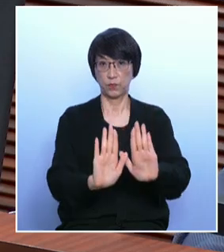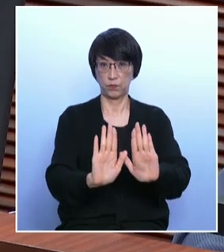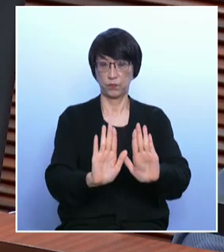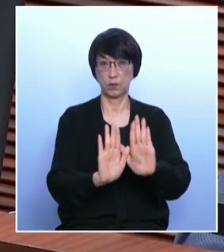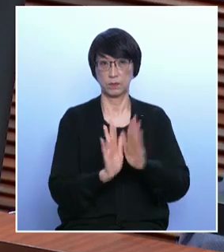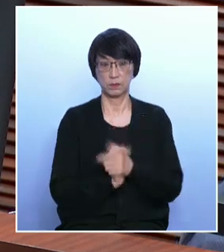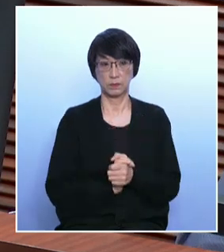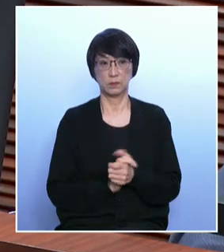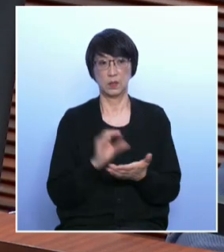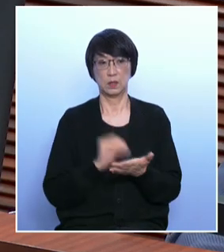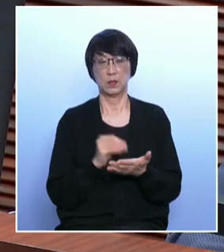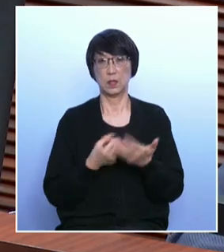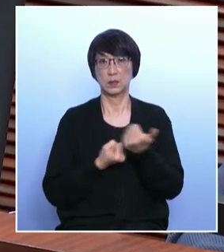vaccination